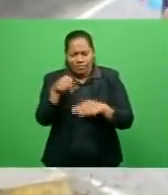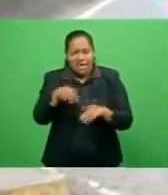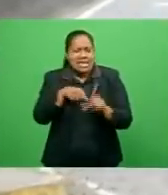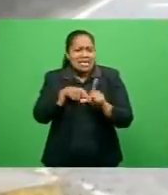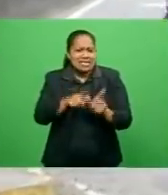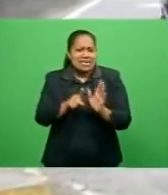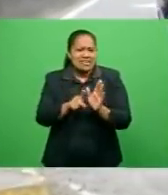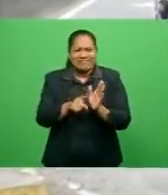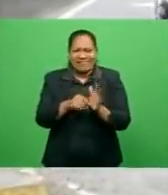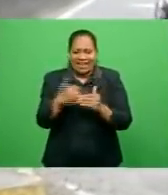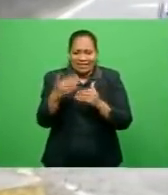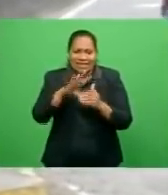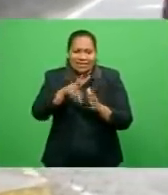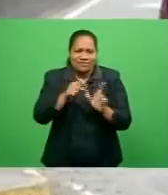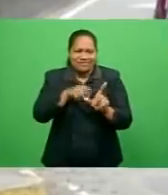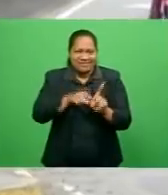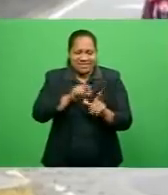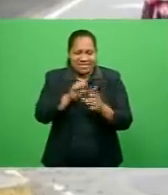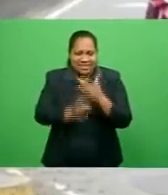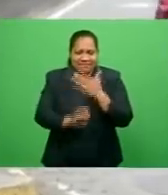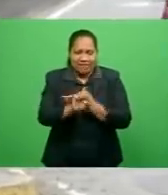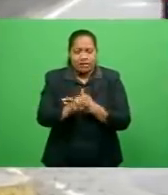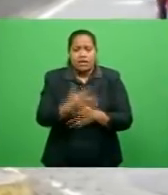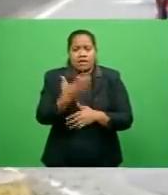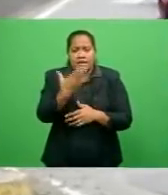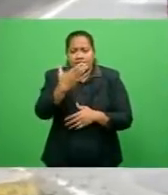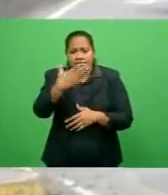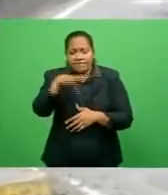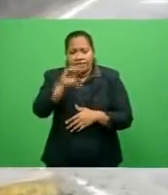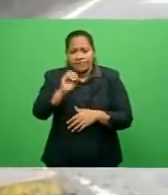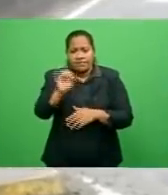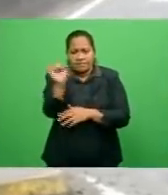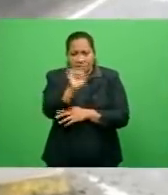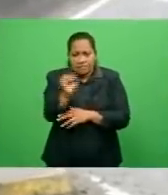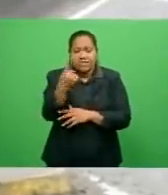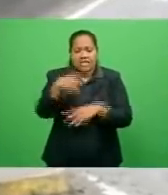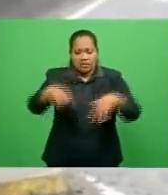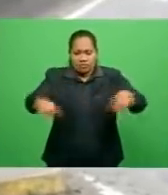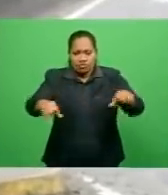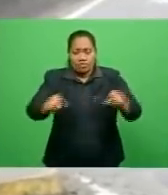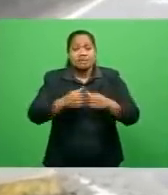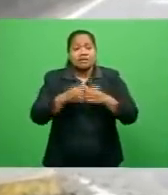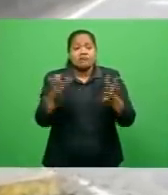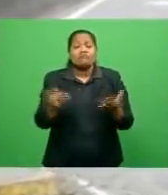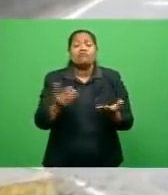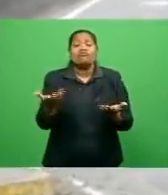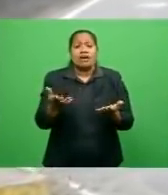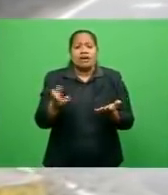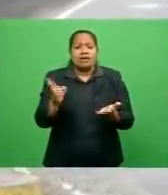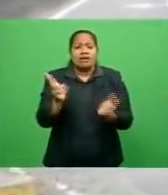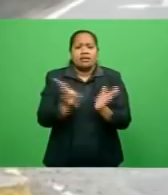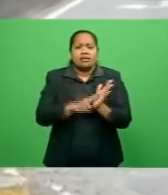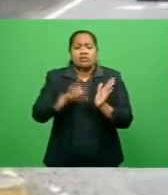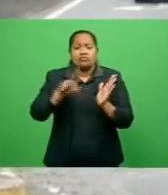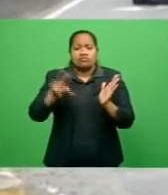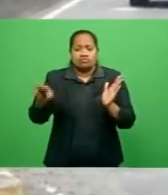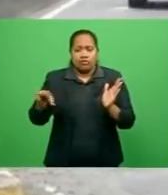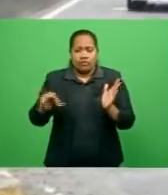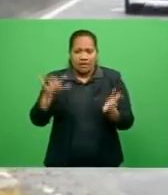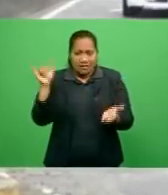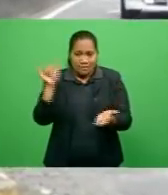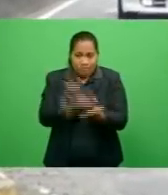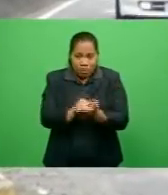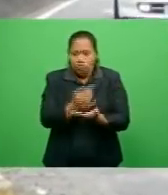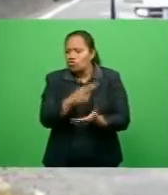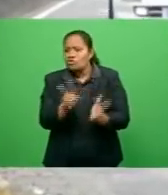parade consisting of 50 cars and motorbikes started from the nursery airport this morning to the MSG Park in Nasese in Suva.